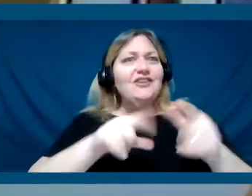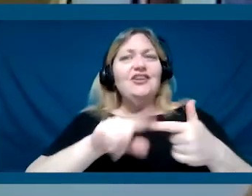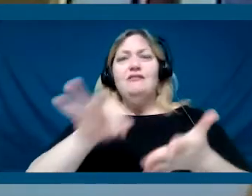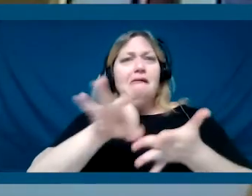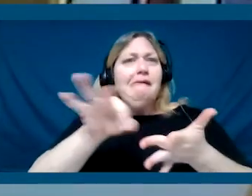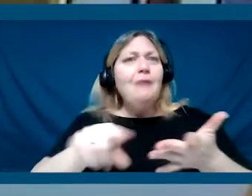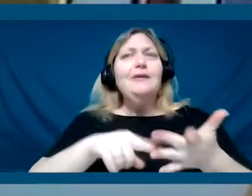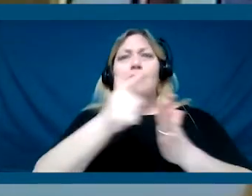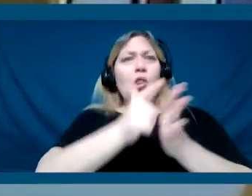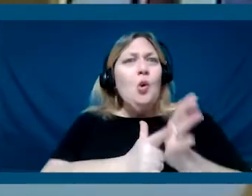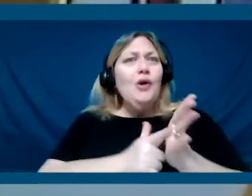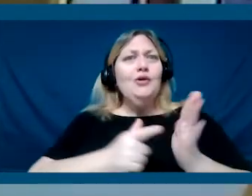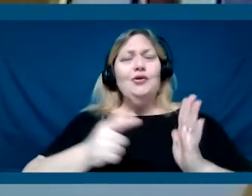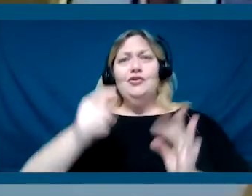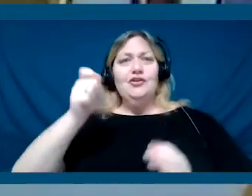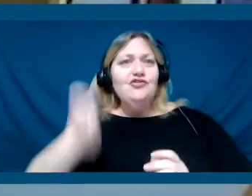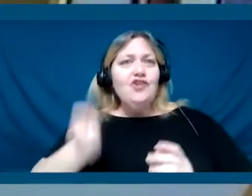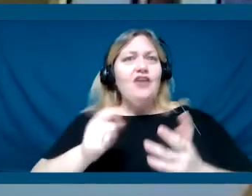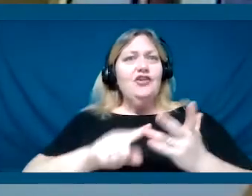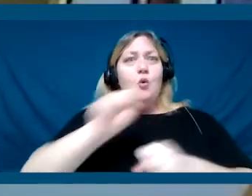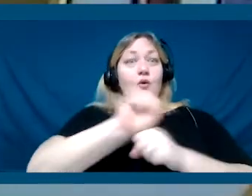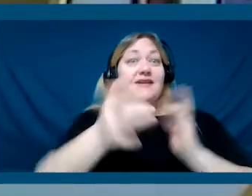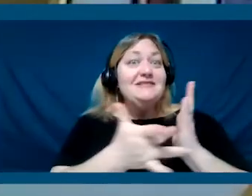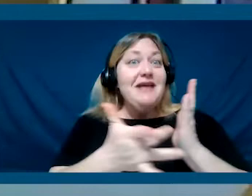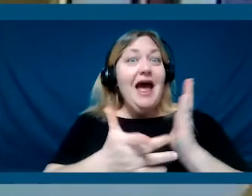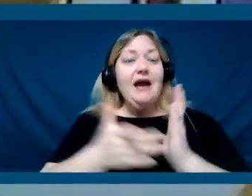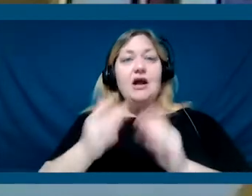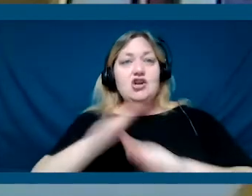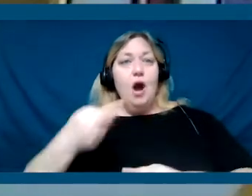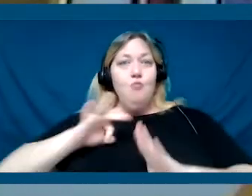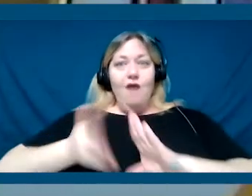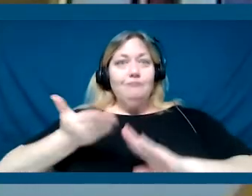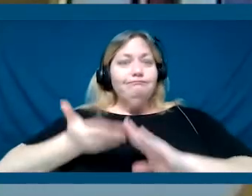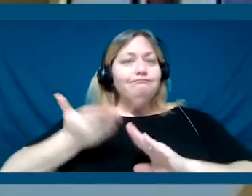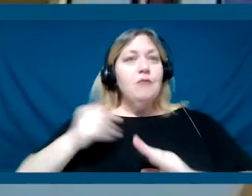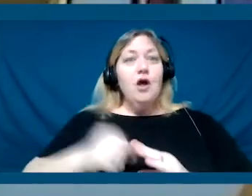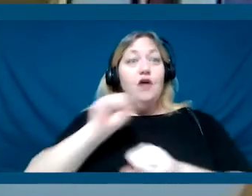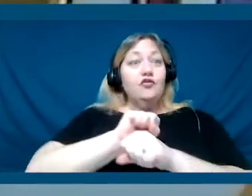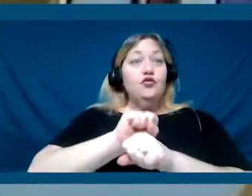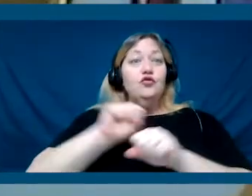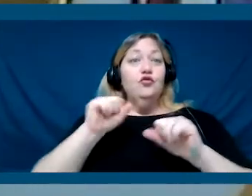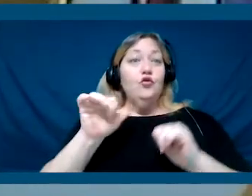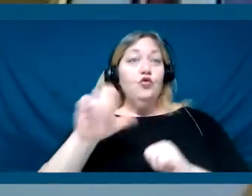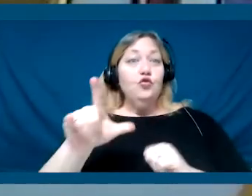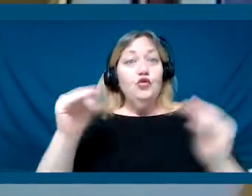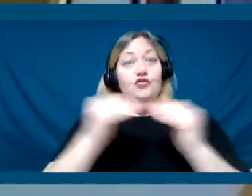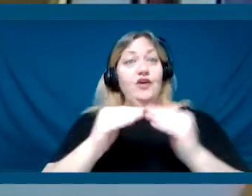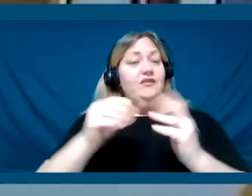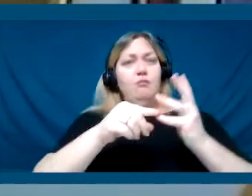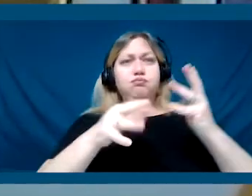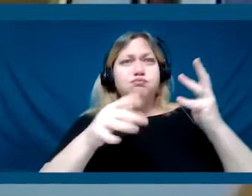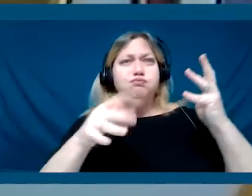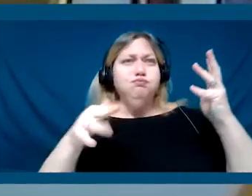accountants, lawyers, judges, work in tech, run nonprofits, work for social justice issues, and the list goes